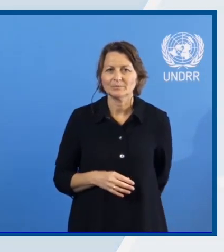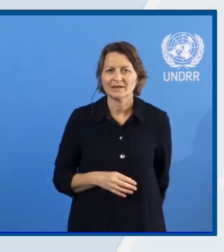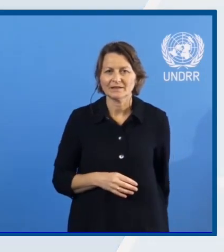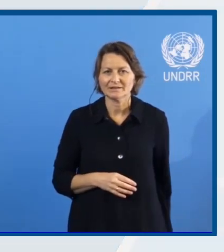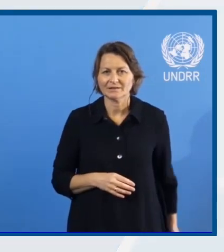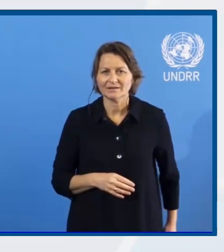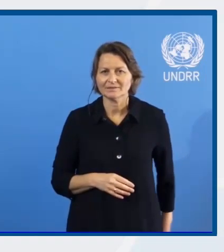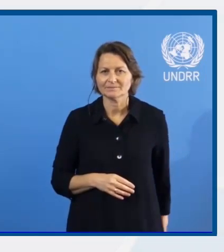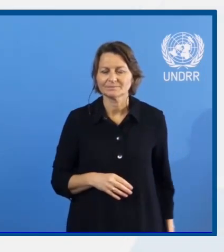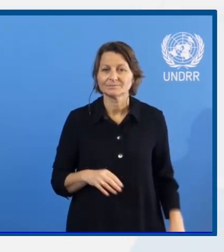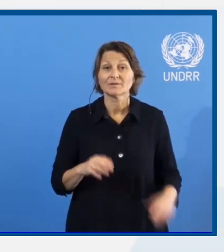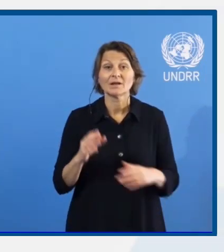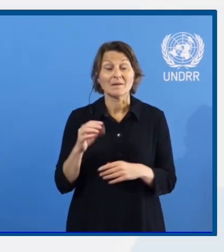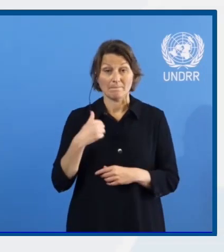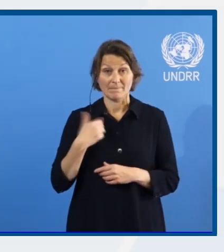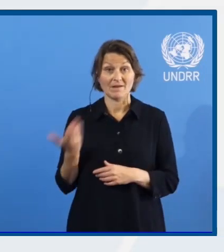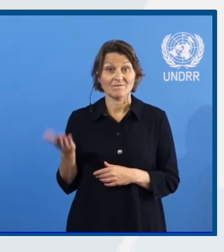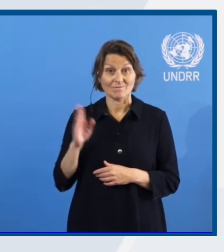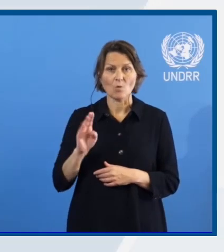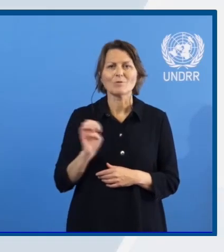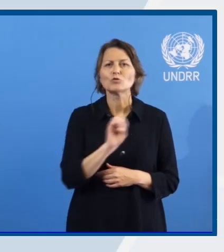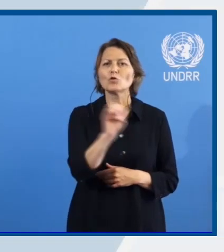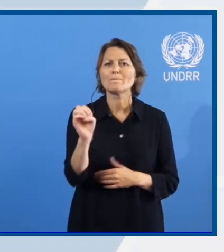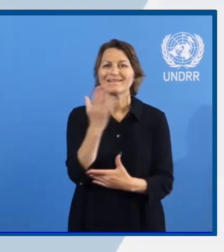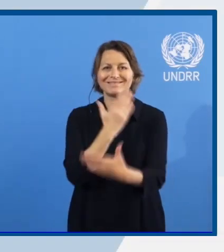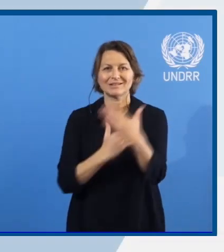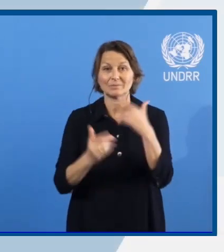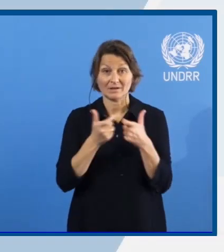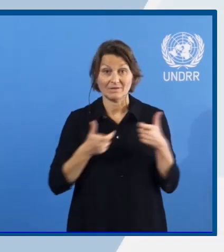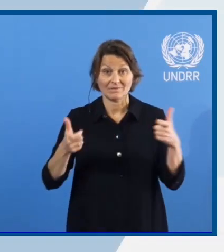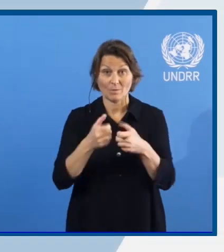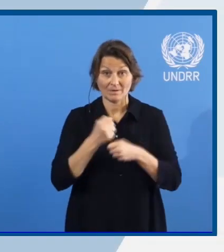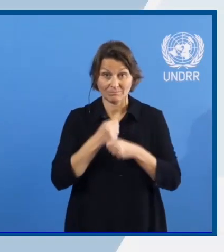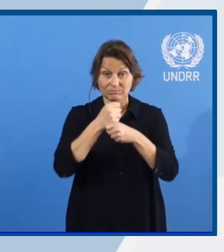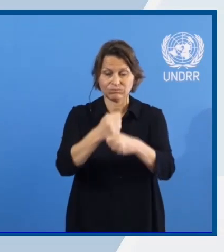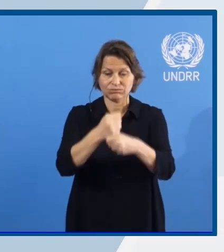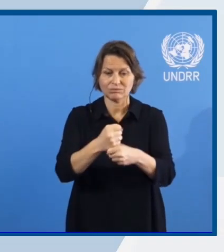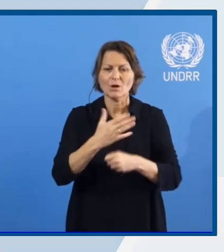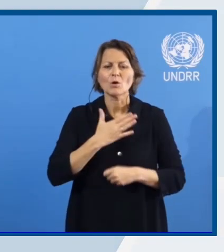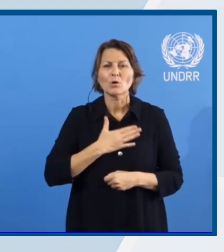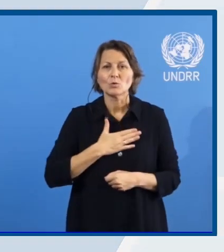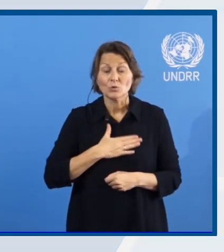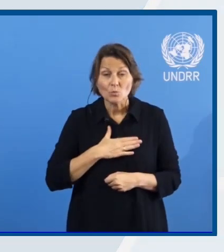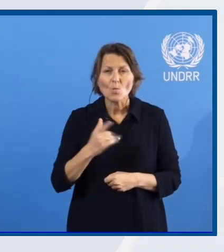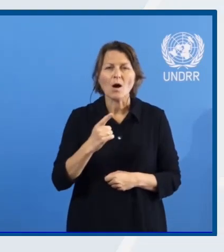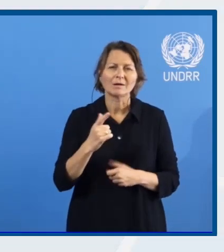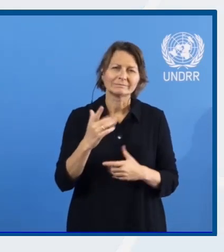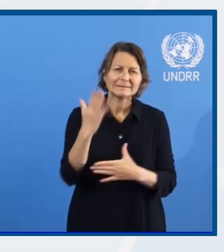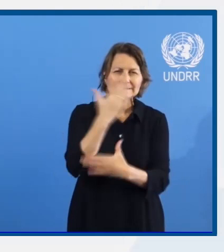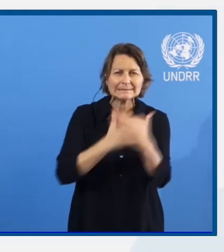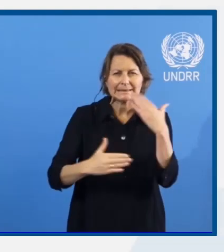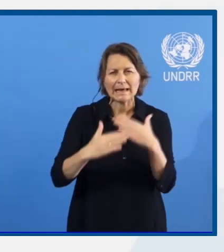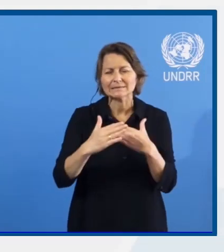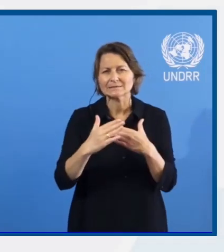just wondering, there are a lot of gaps when it's about making disaster risk reduction inclusive for persons with disabilities.